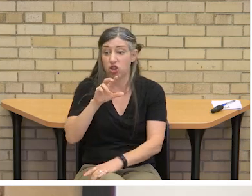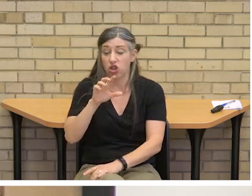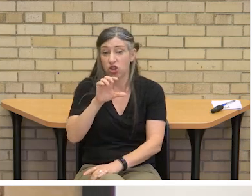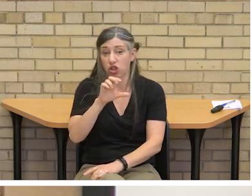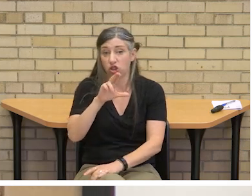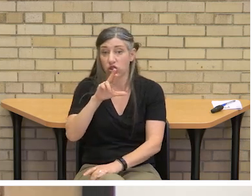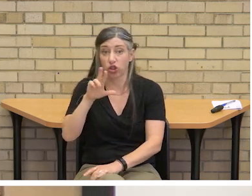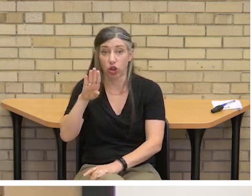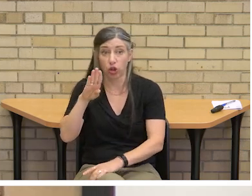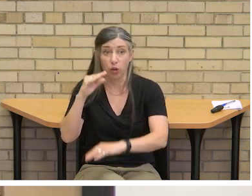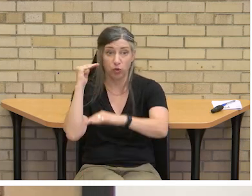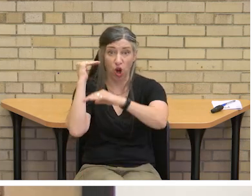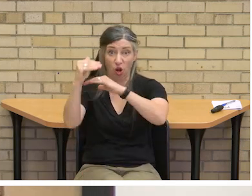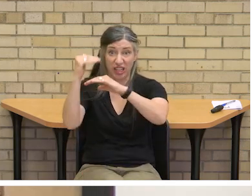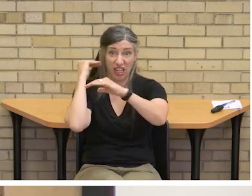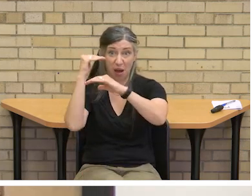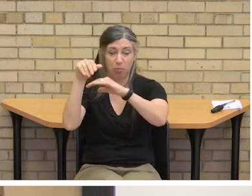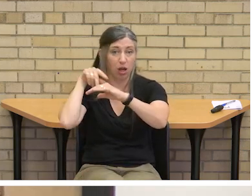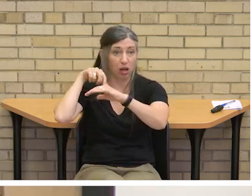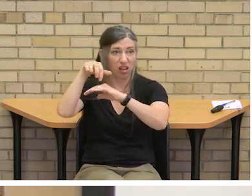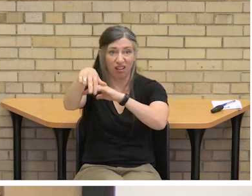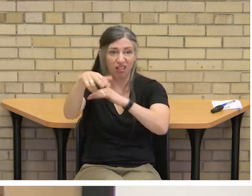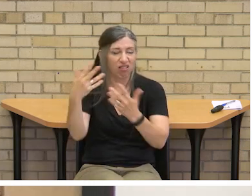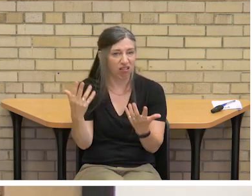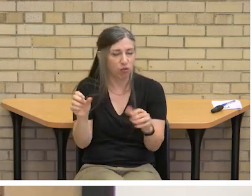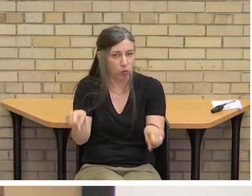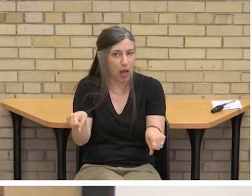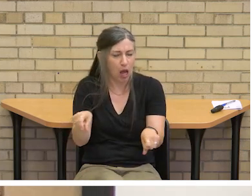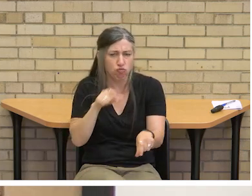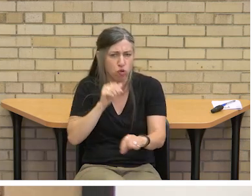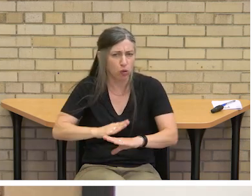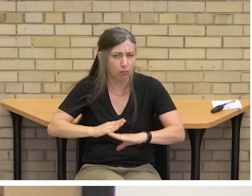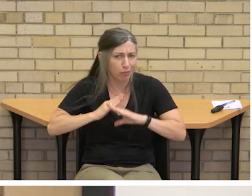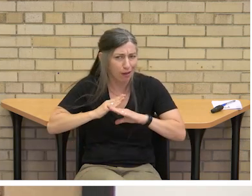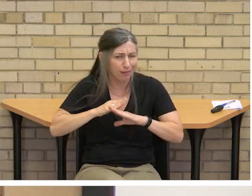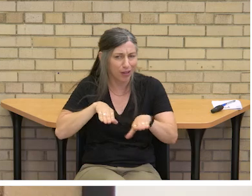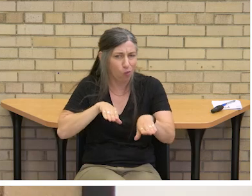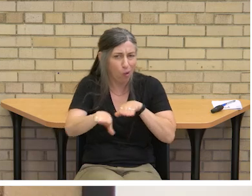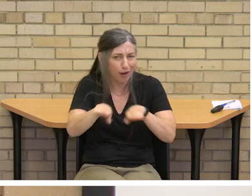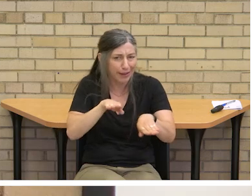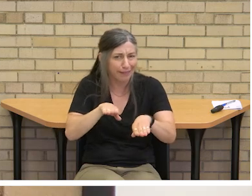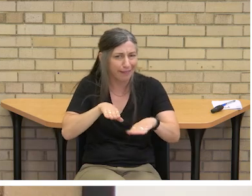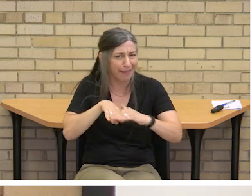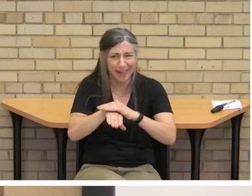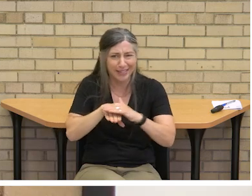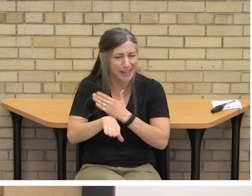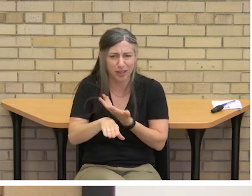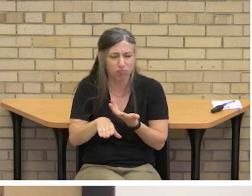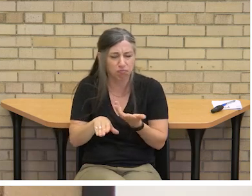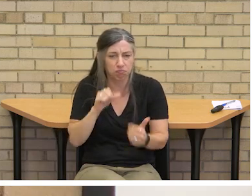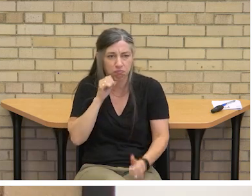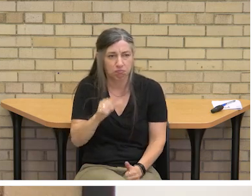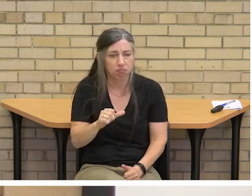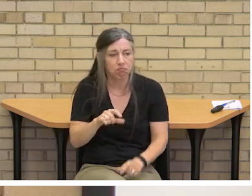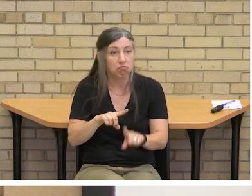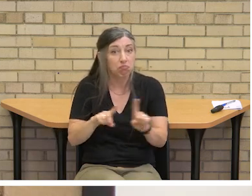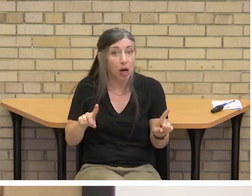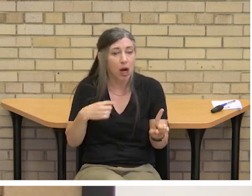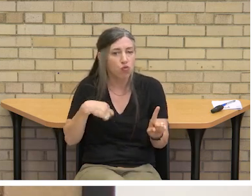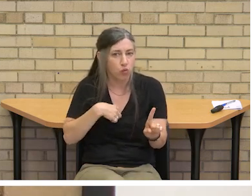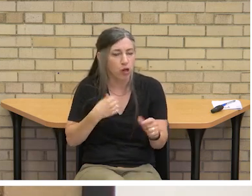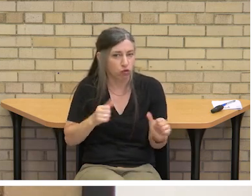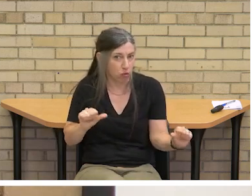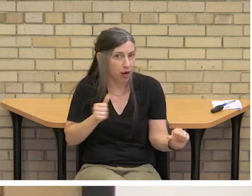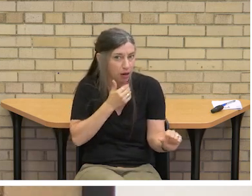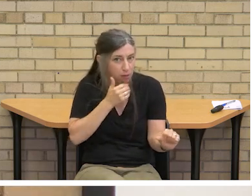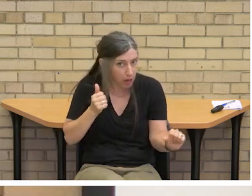up top that won't impact pedestrian access, but we're doing what we